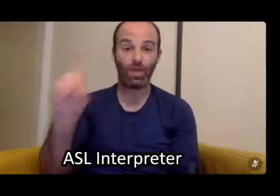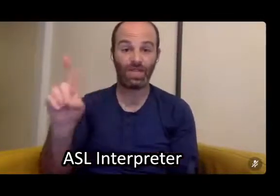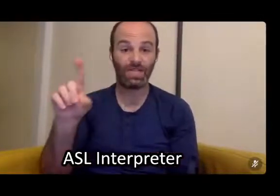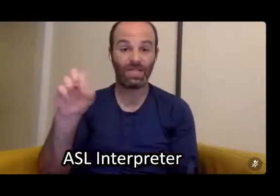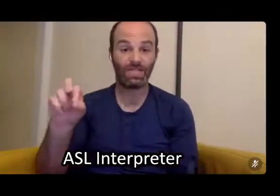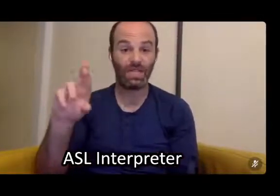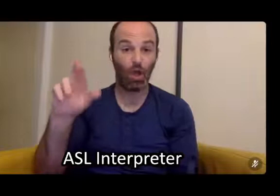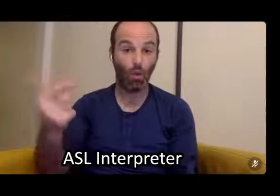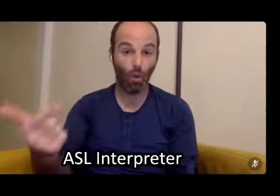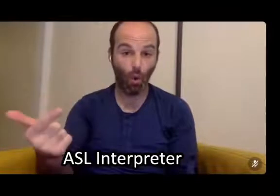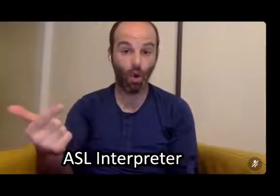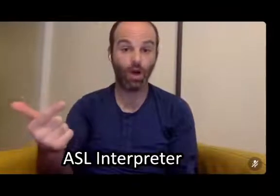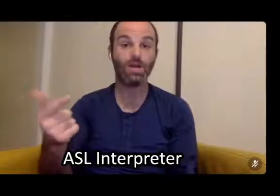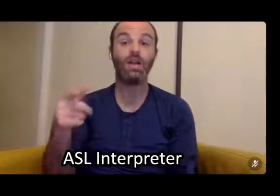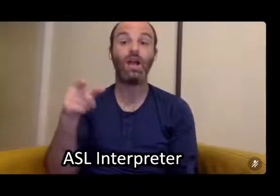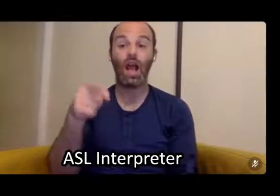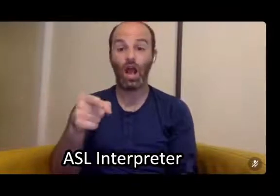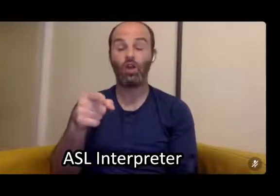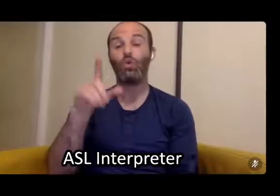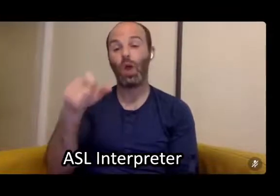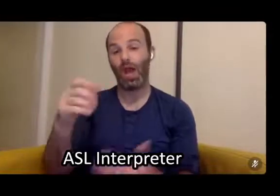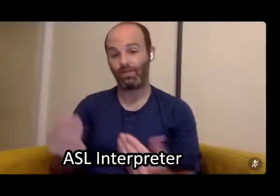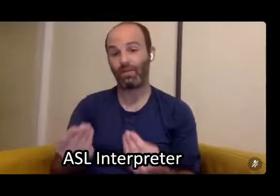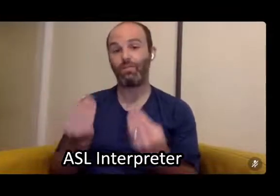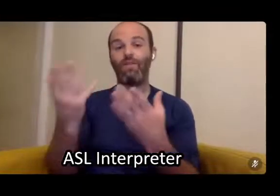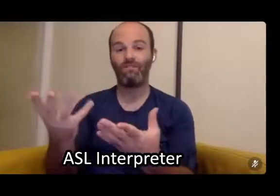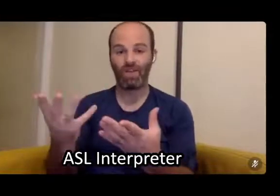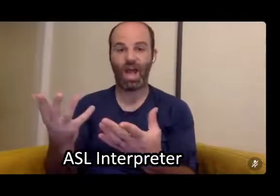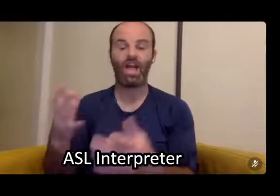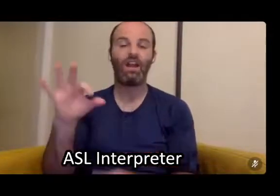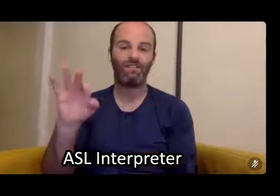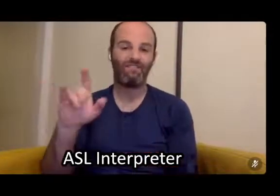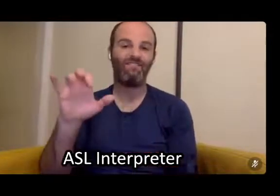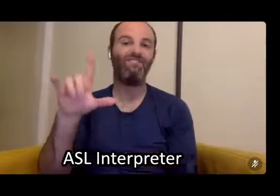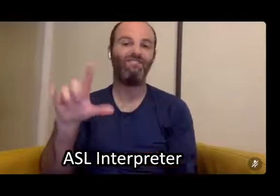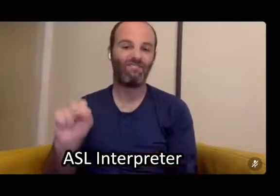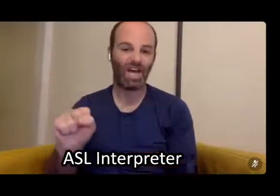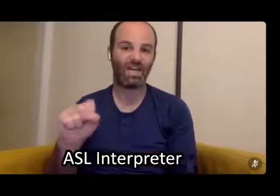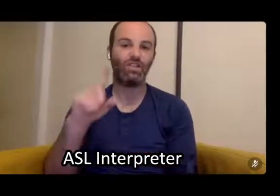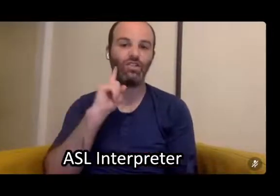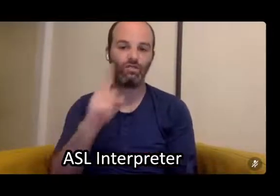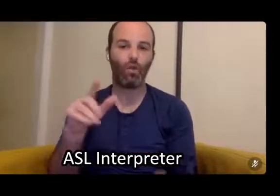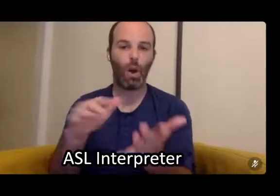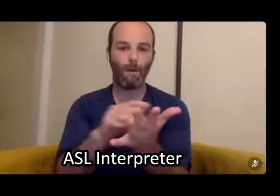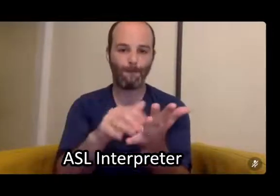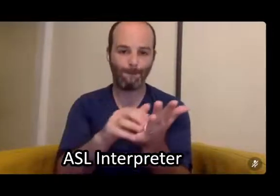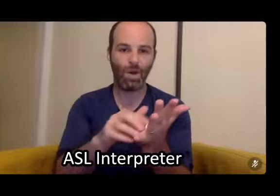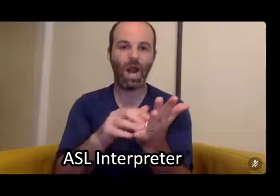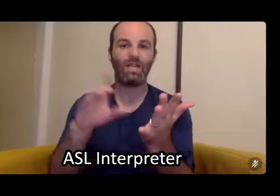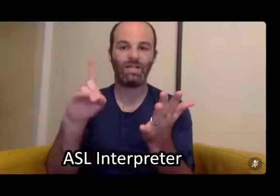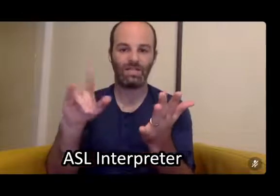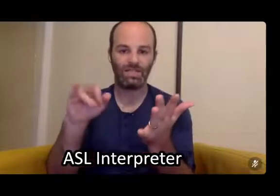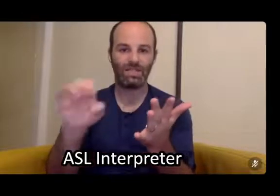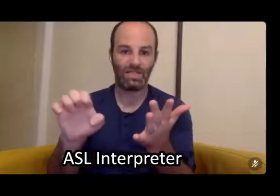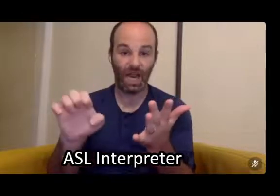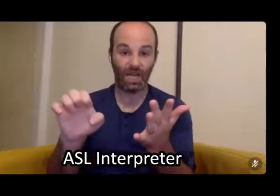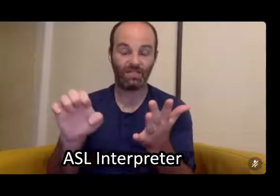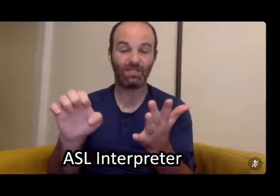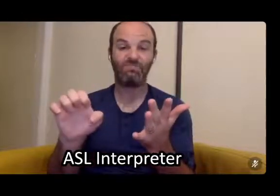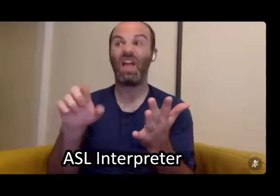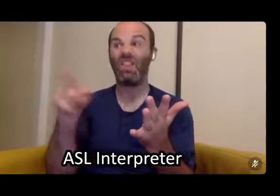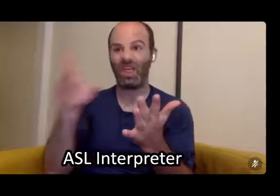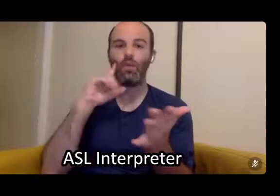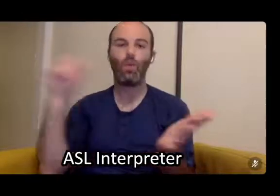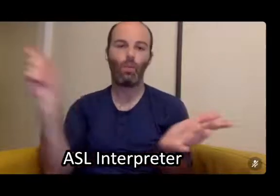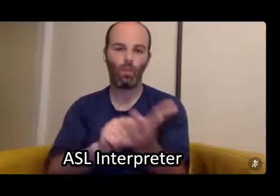them files. So that you need files for Braille dice, which leads me to option number 2, which